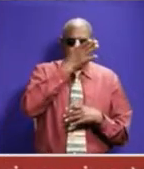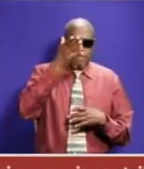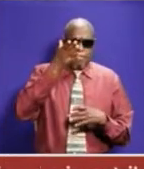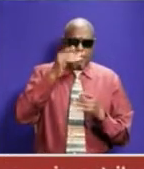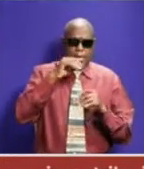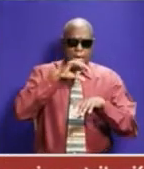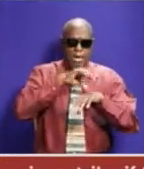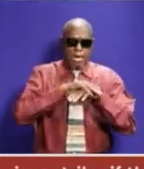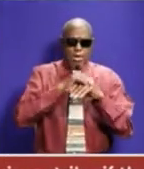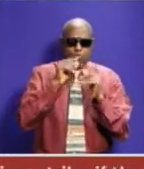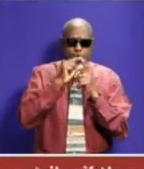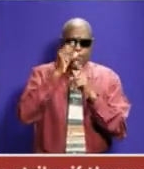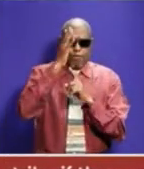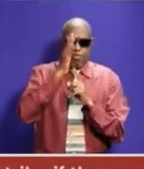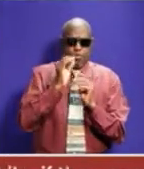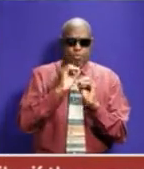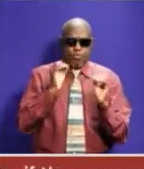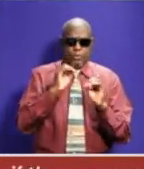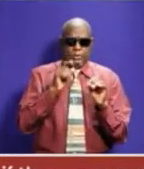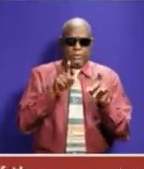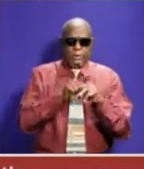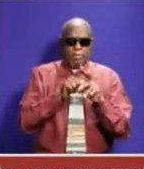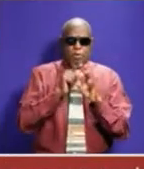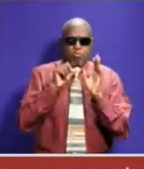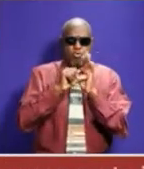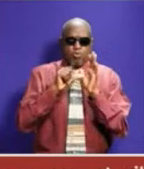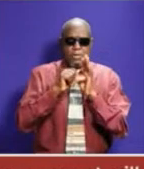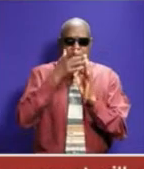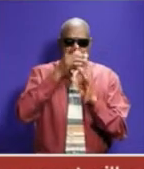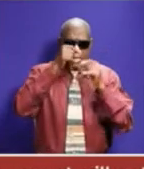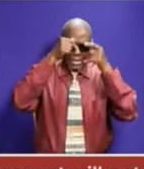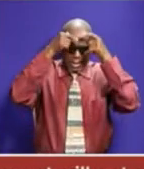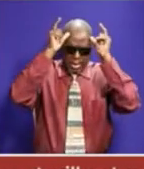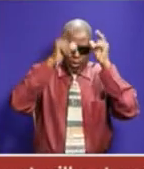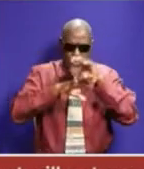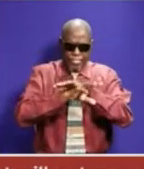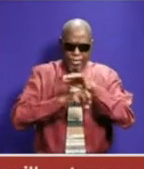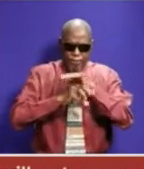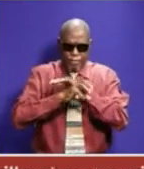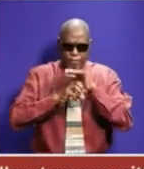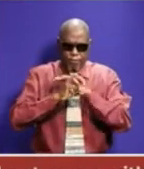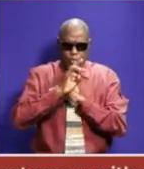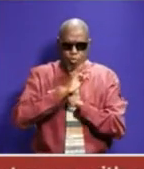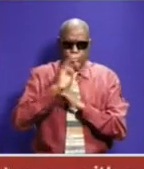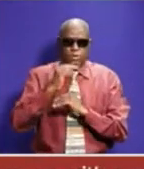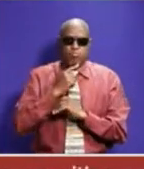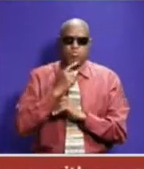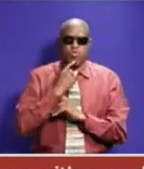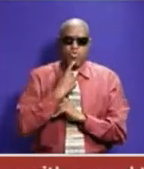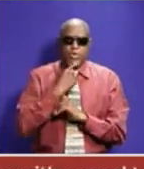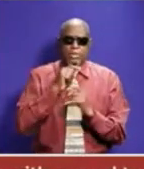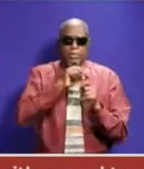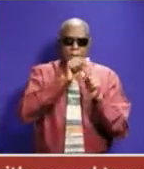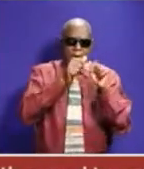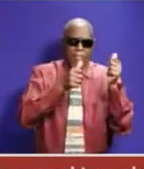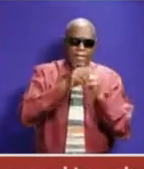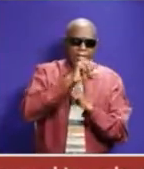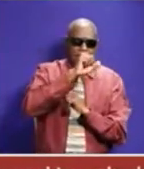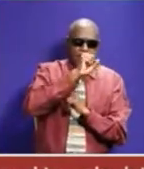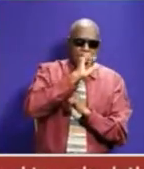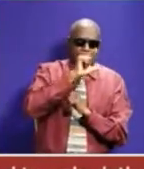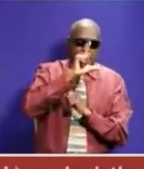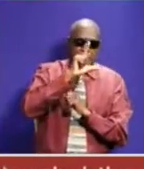Mungu. Hata ile matatizo ya banditry tuko naye kule West Pokot na sehemu nyingine